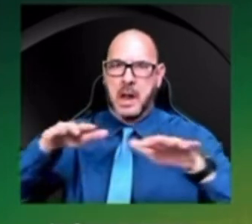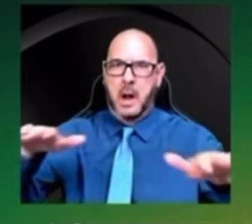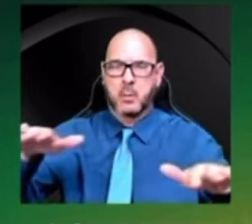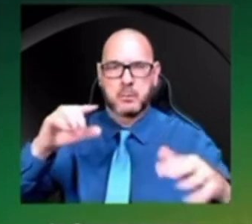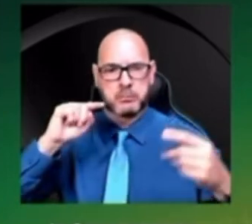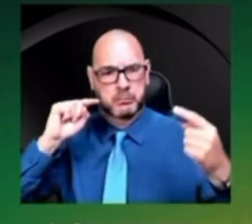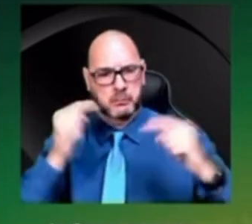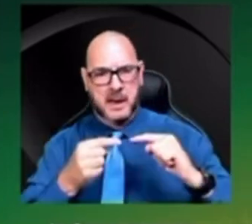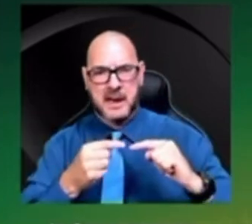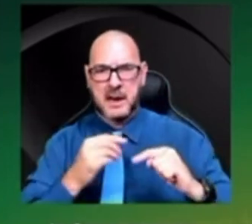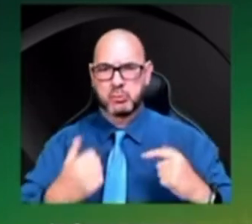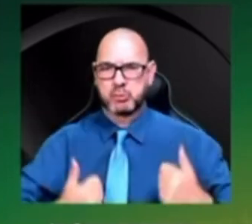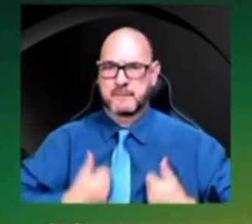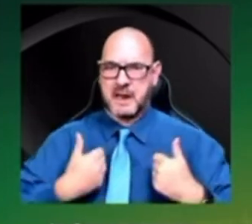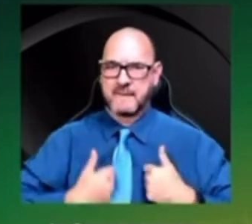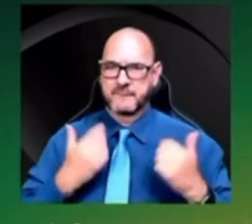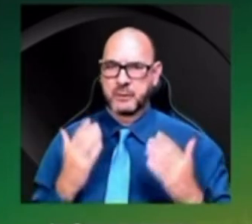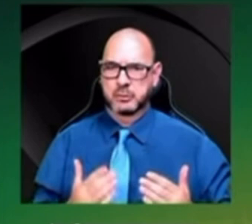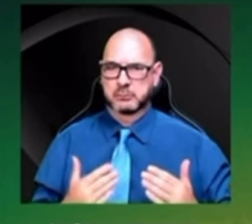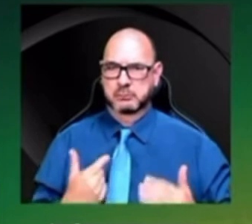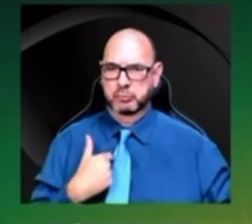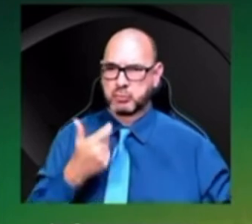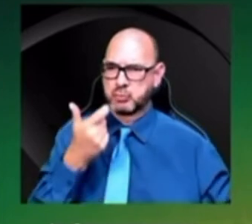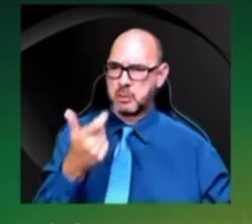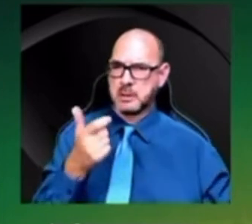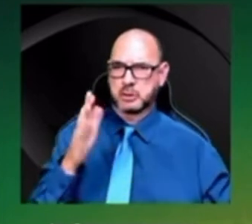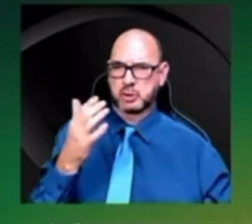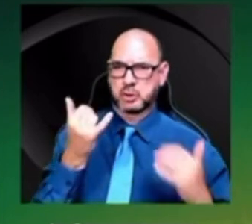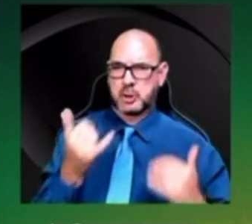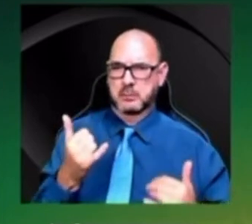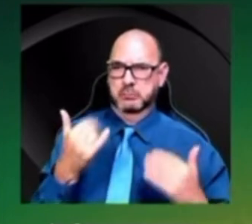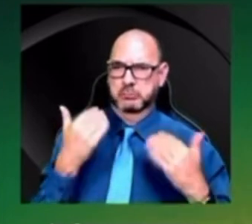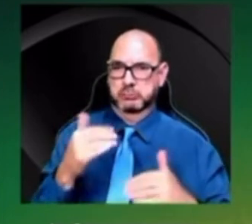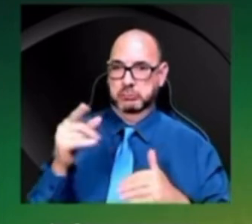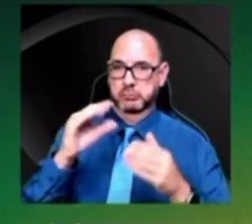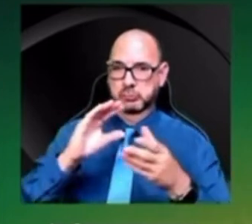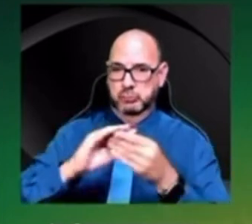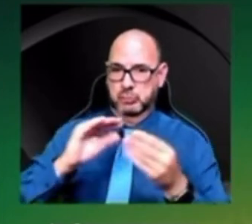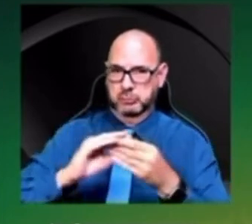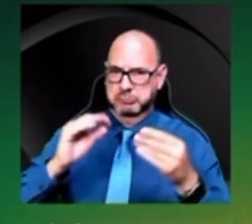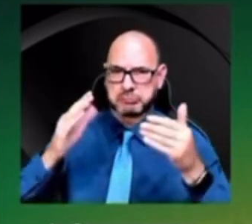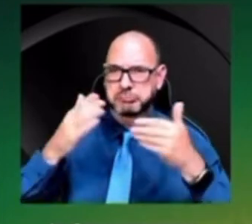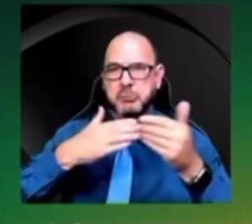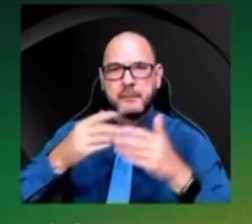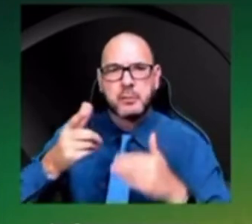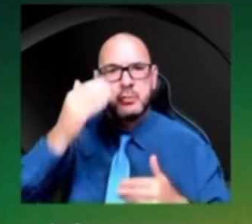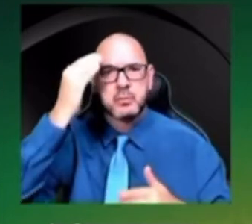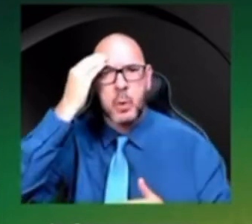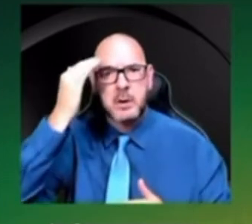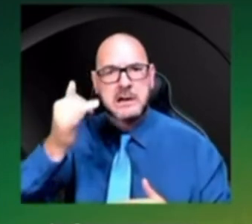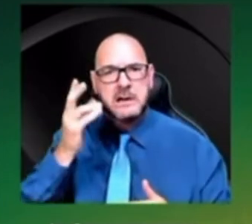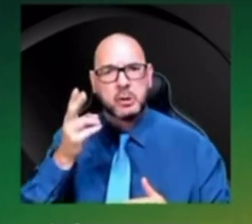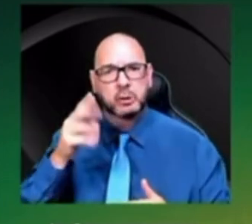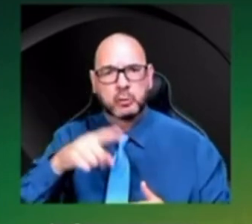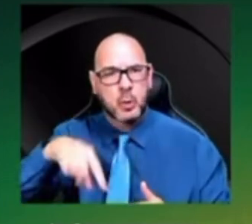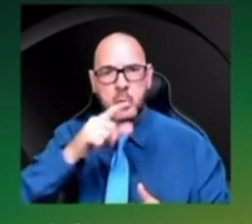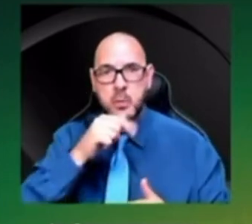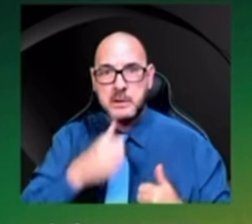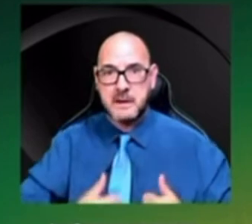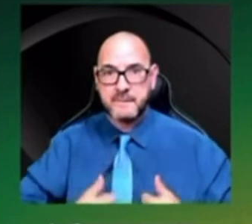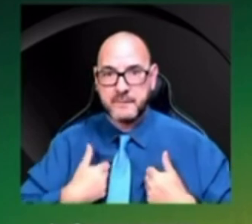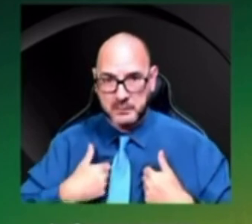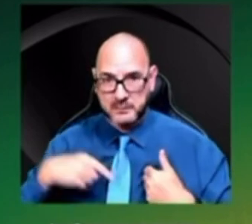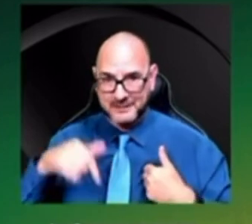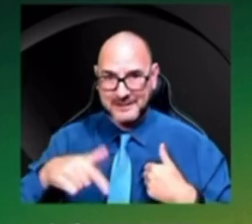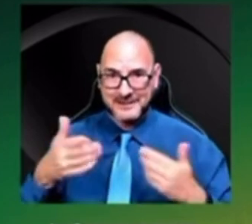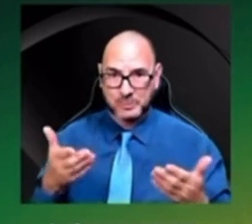learned. And we must then be guided by what we know, also to be the history of those who survived in the Americas and in the Caribbean." Can